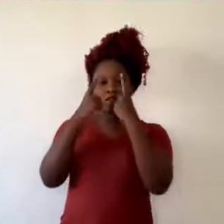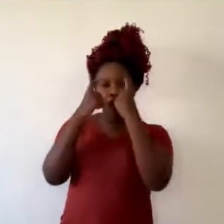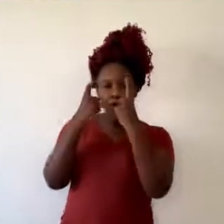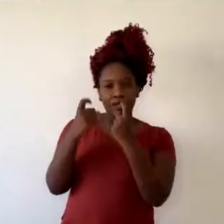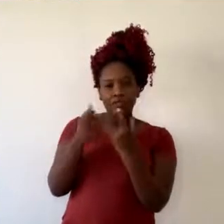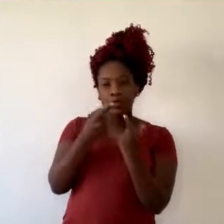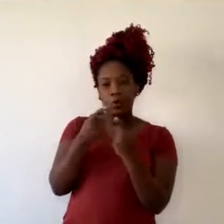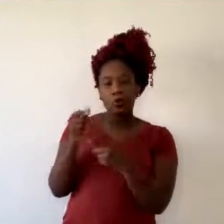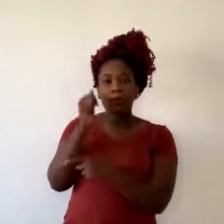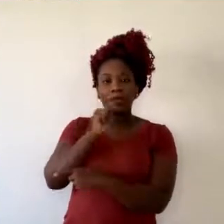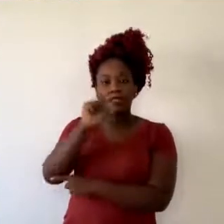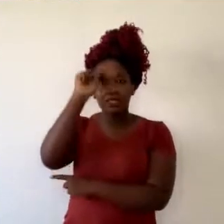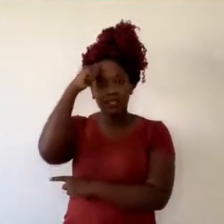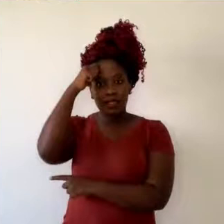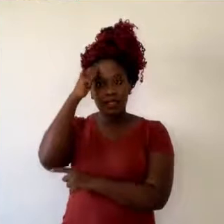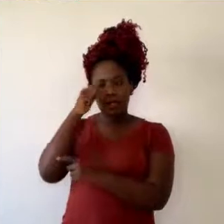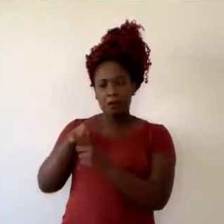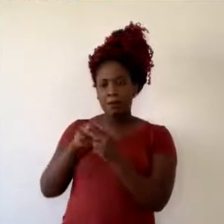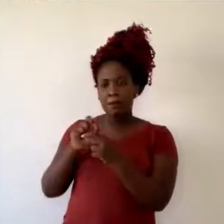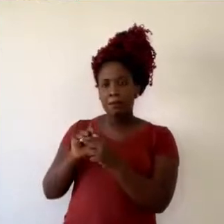in violence against women,